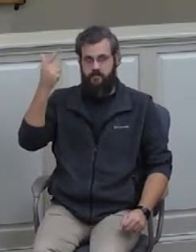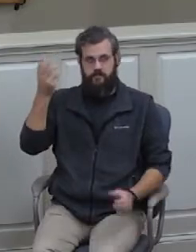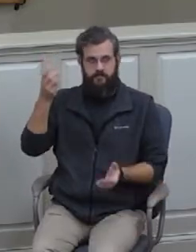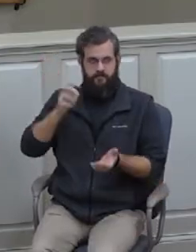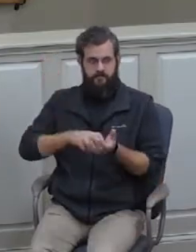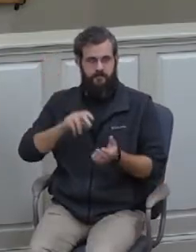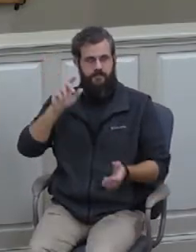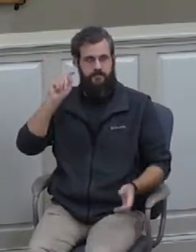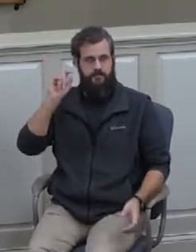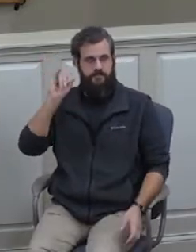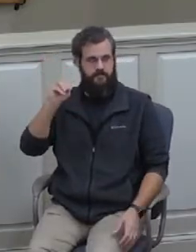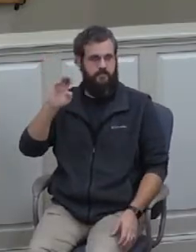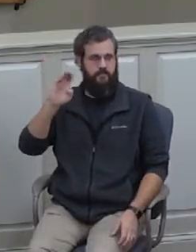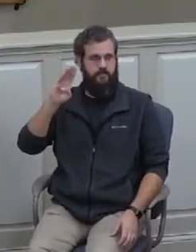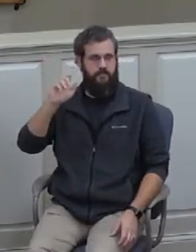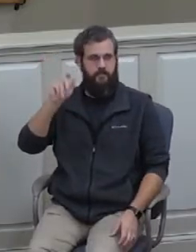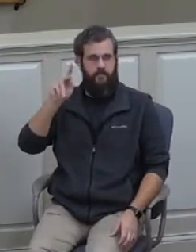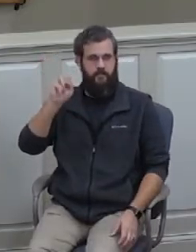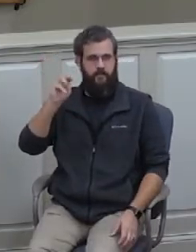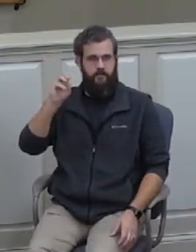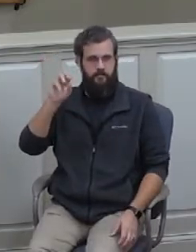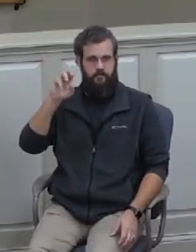Tim Blakemore, stand up.